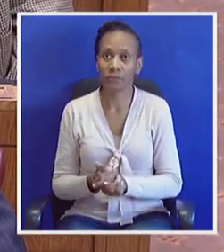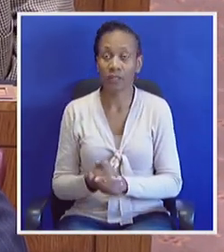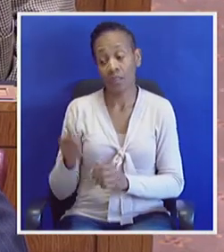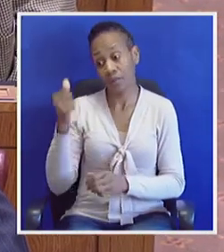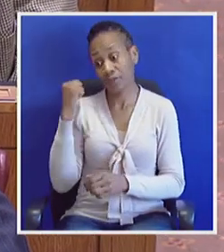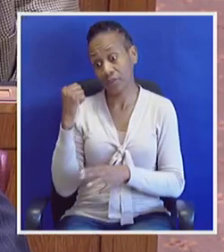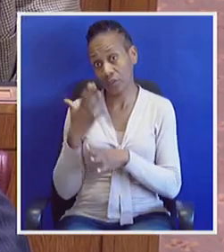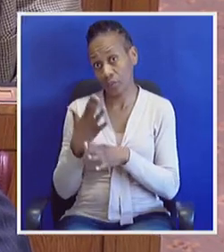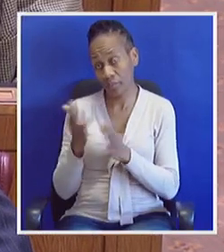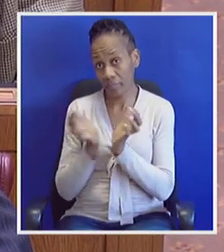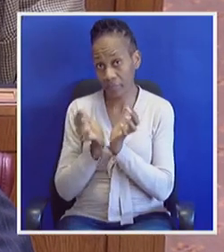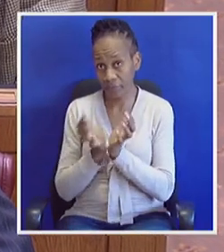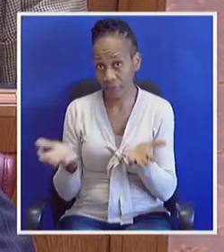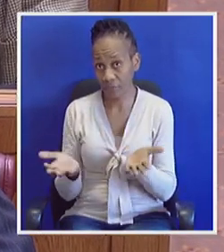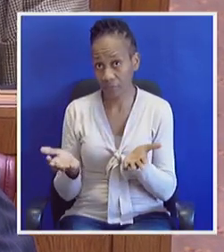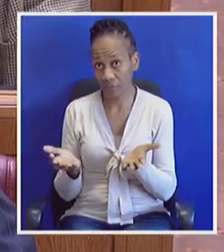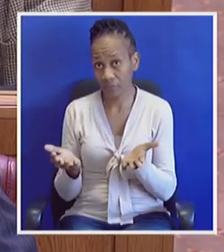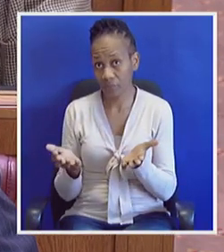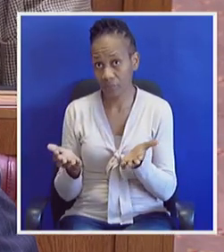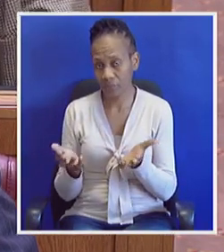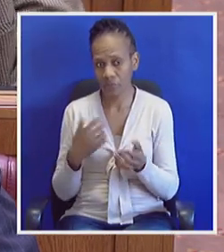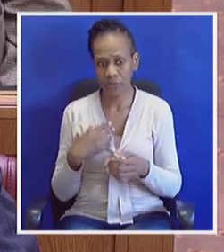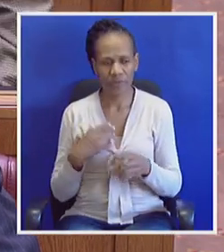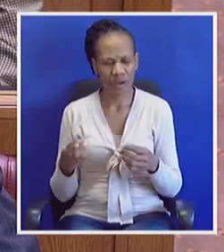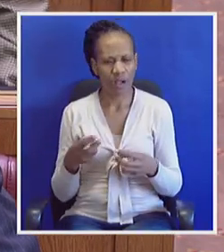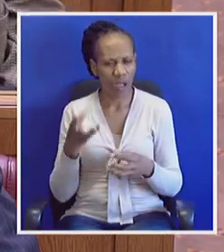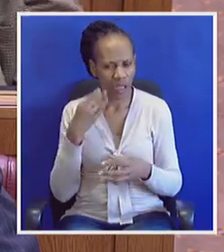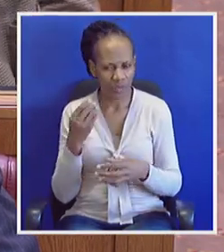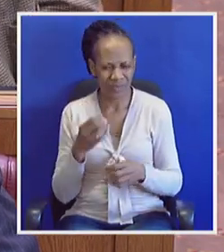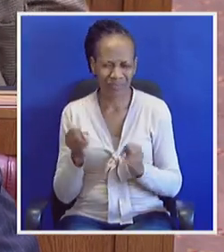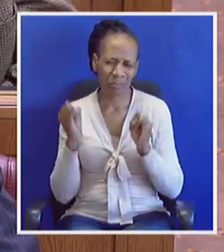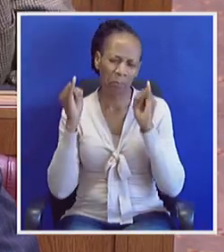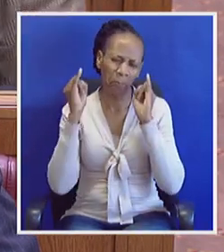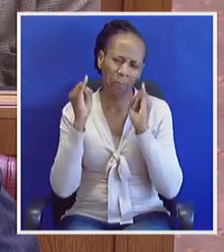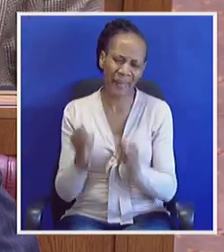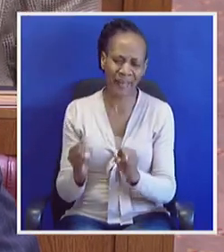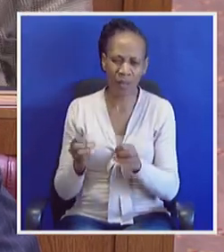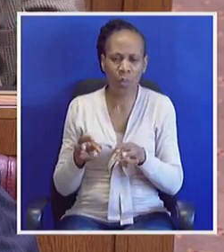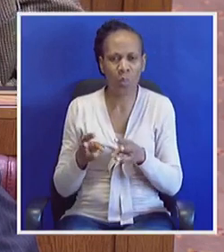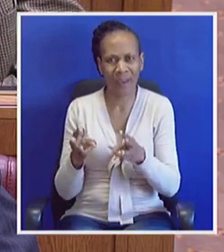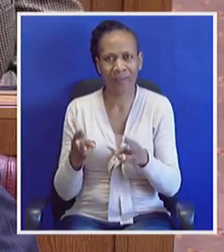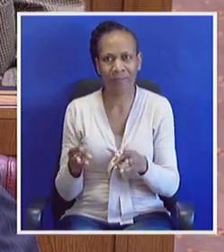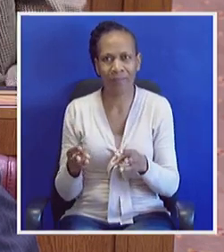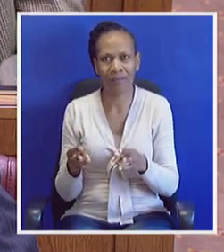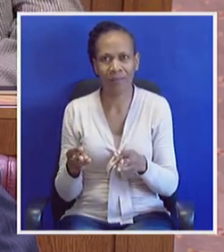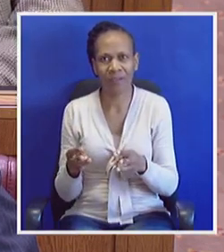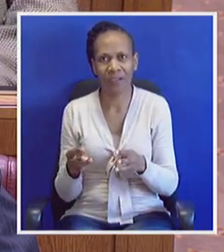recording, which I regard as my worst experience in a legislative assembly since